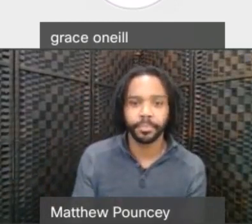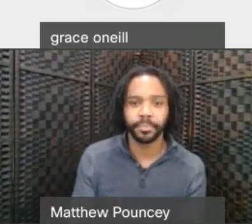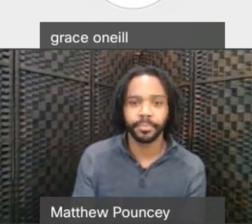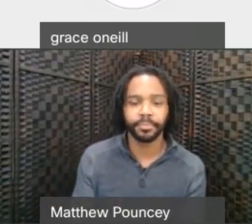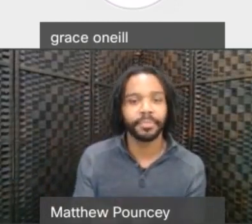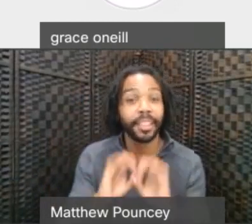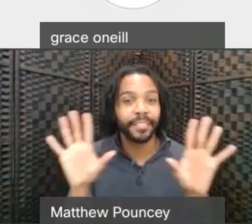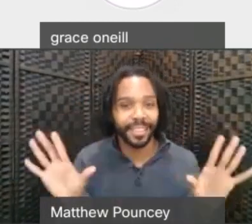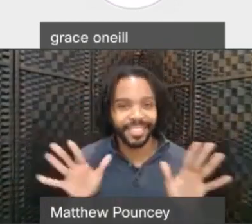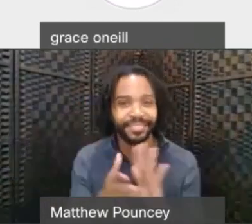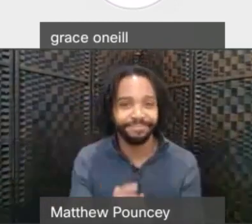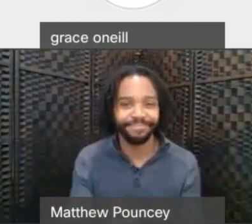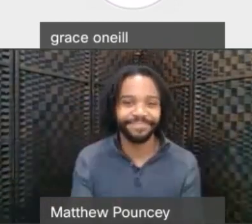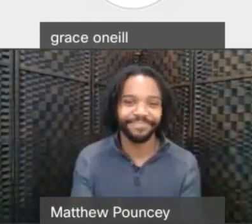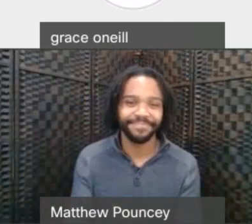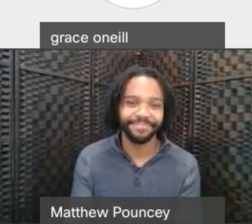clarification.